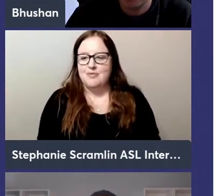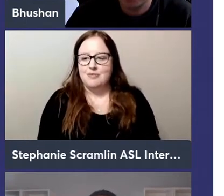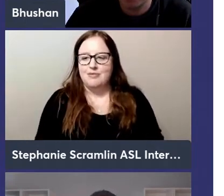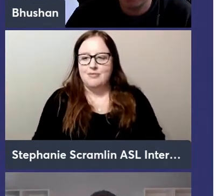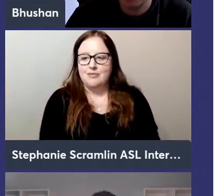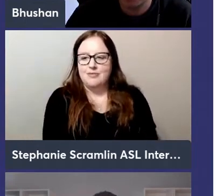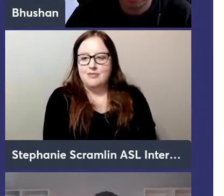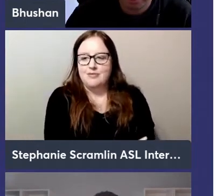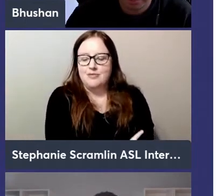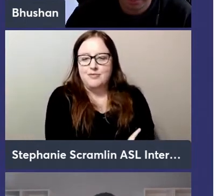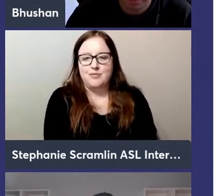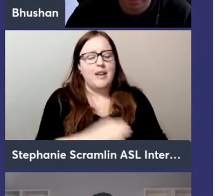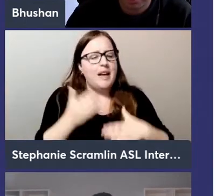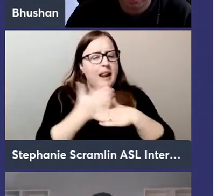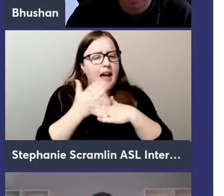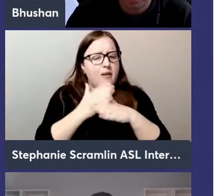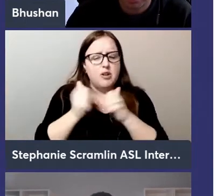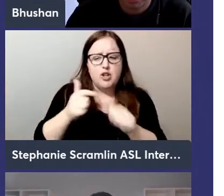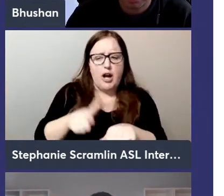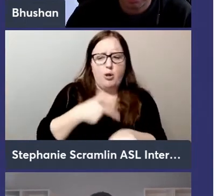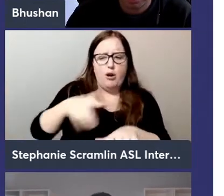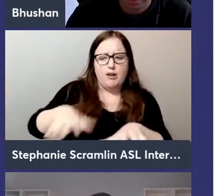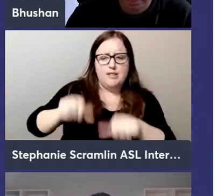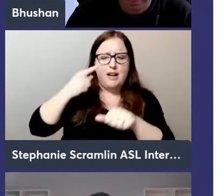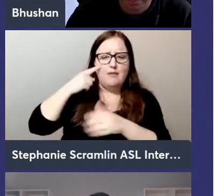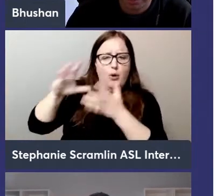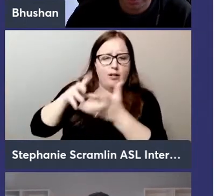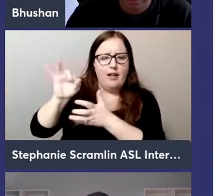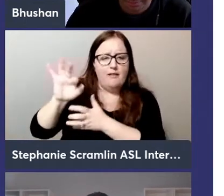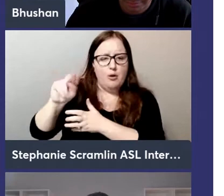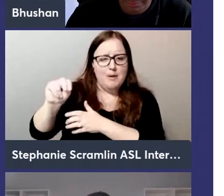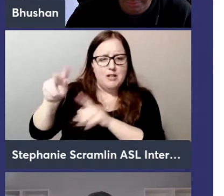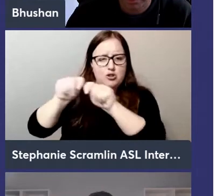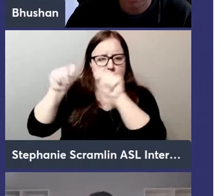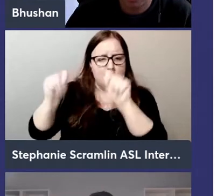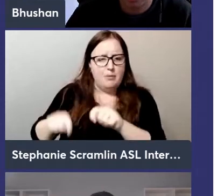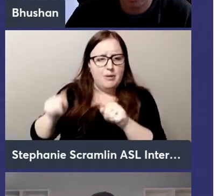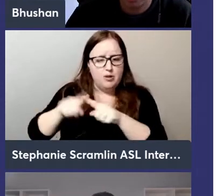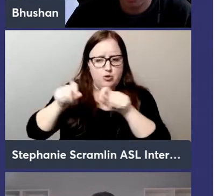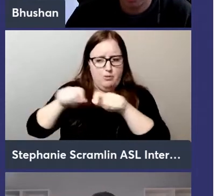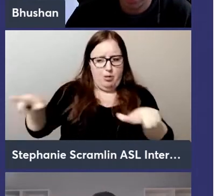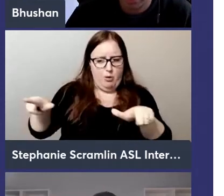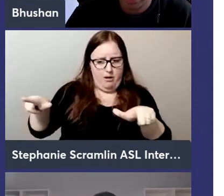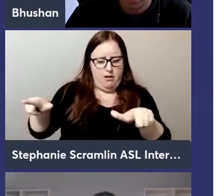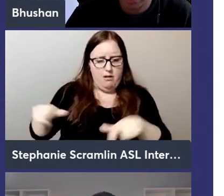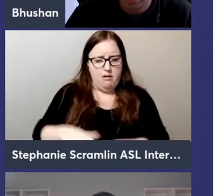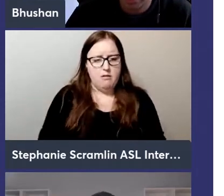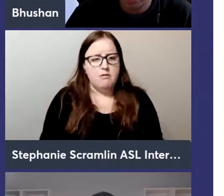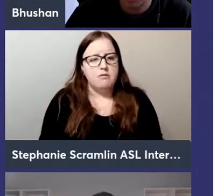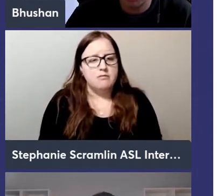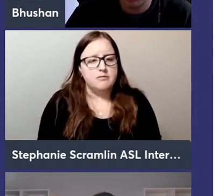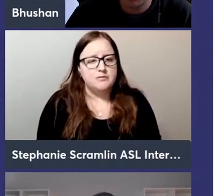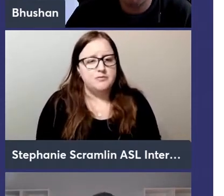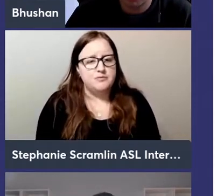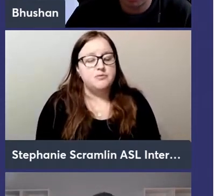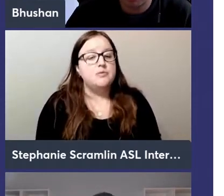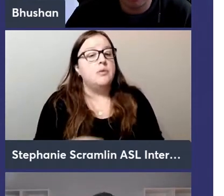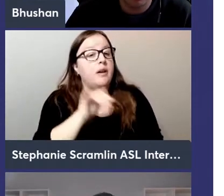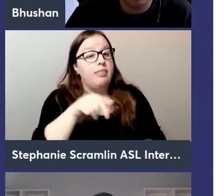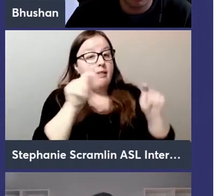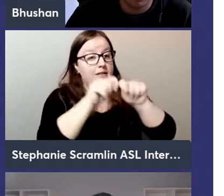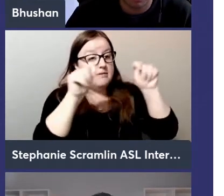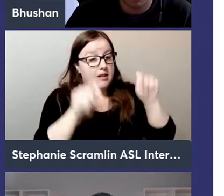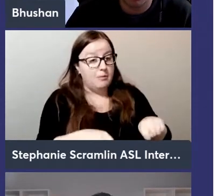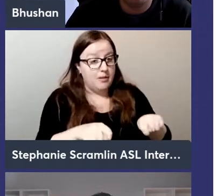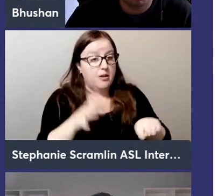And on average, about how long does it take for the CloudFormation template to deploy that you've seen? So this template,